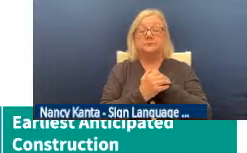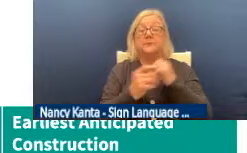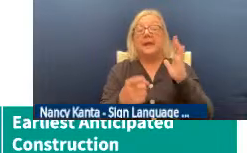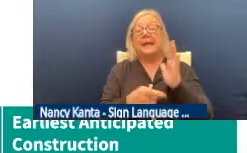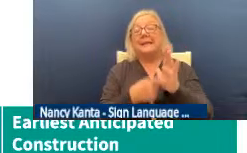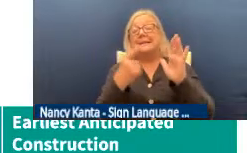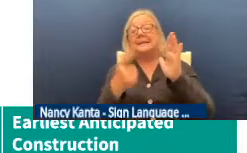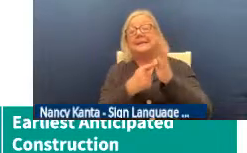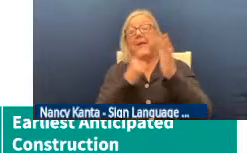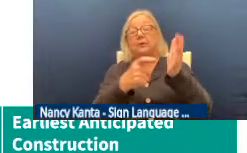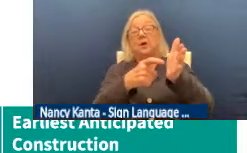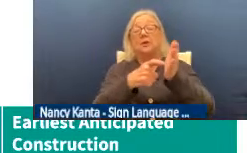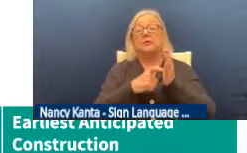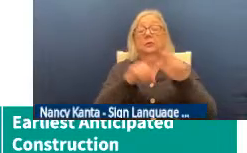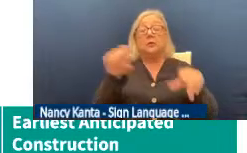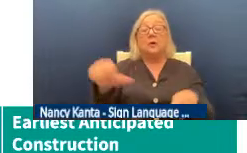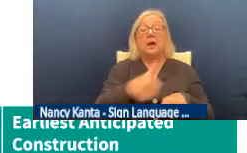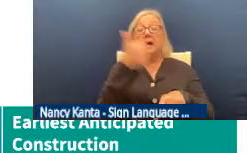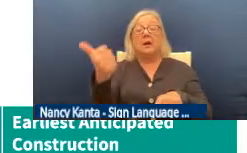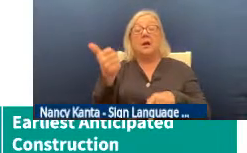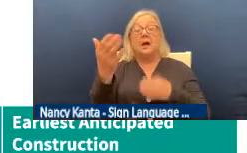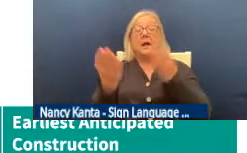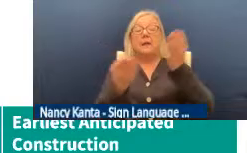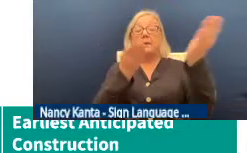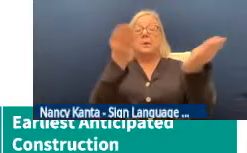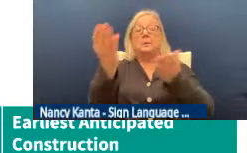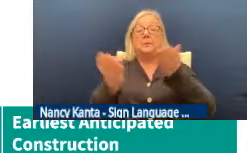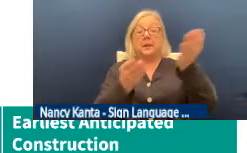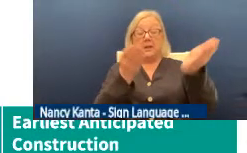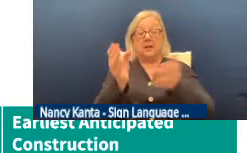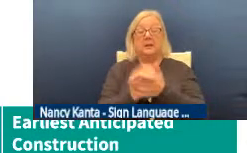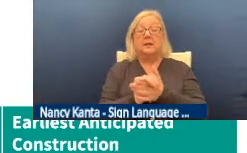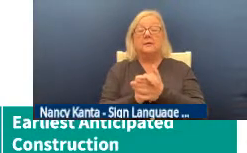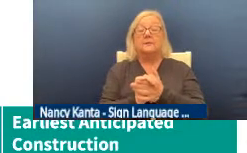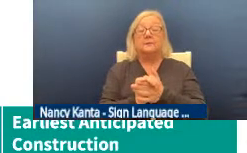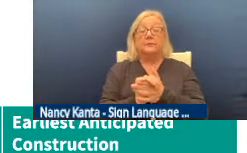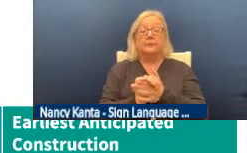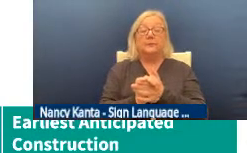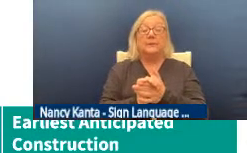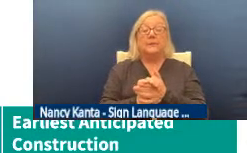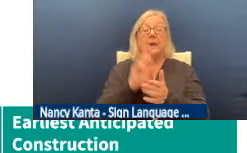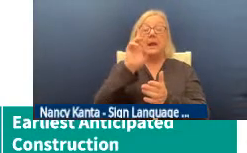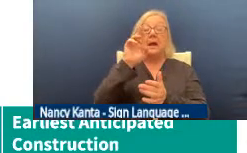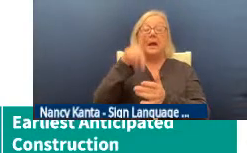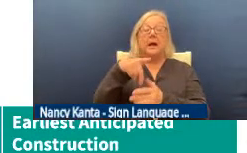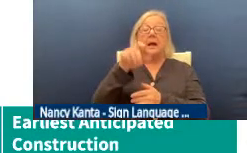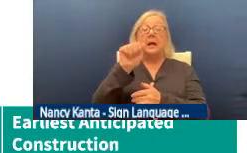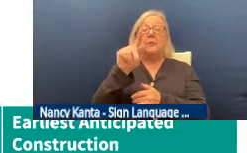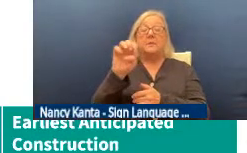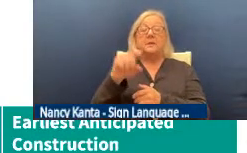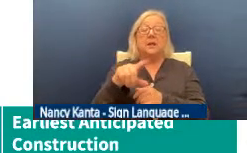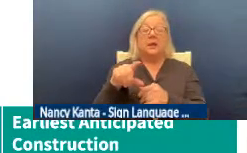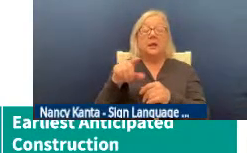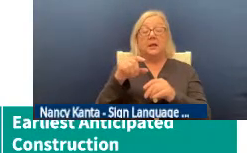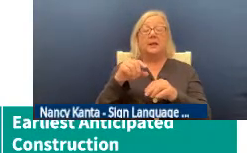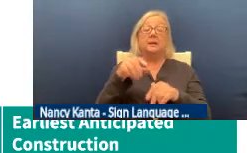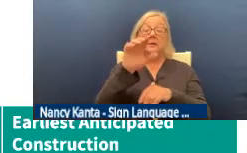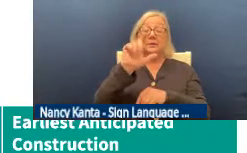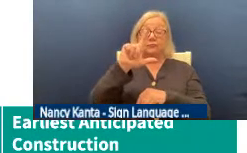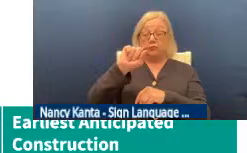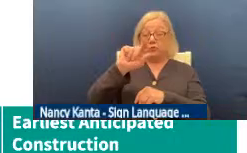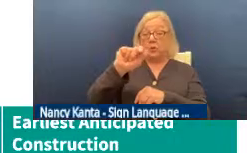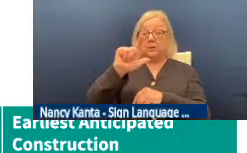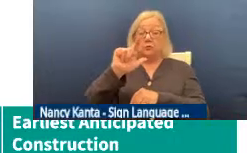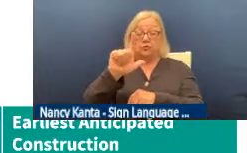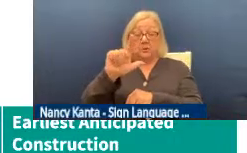or the earliest RFQ. We have dates as early as 2026 in there. All of the dates on the first page were that list